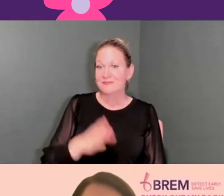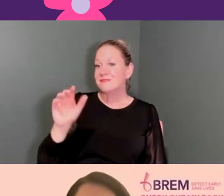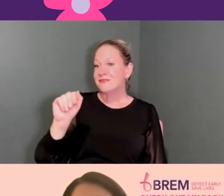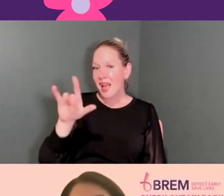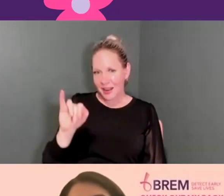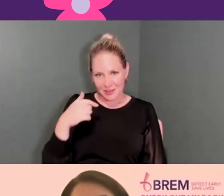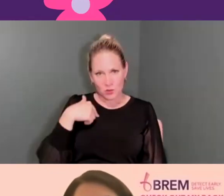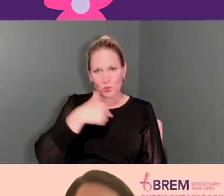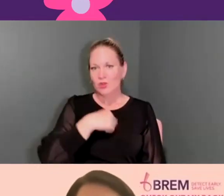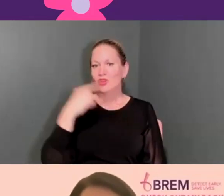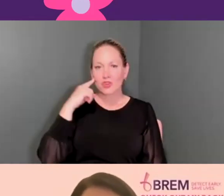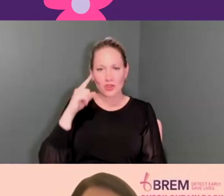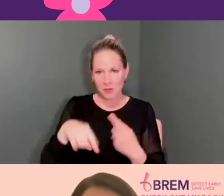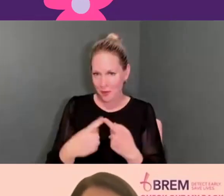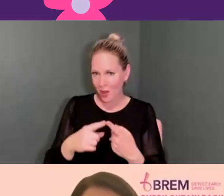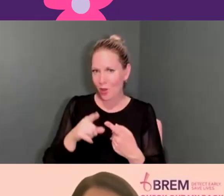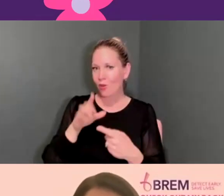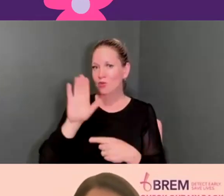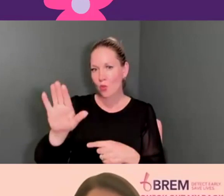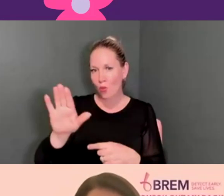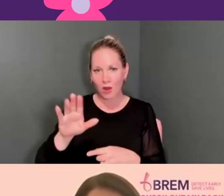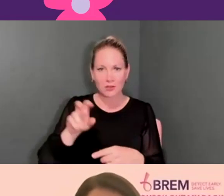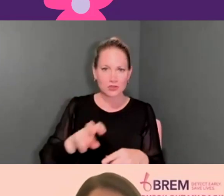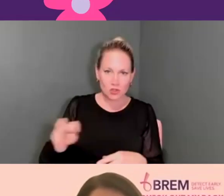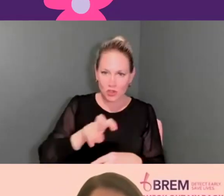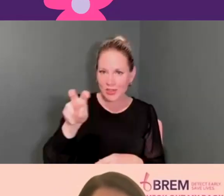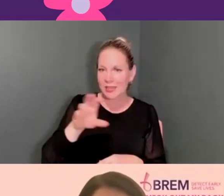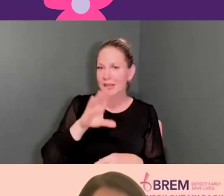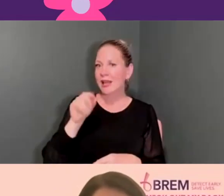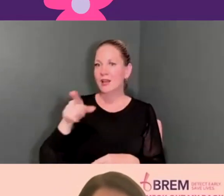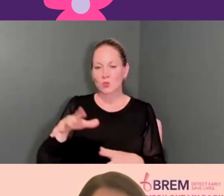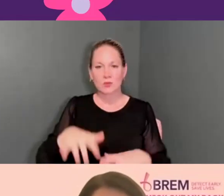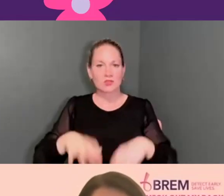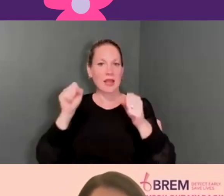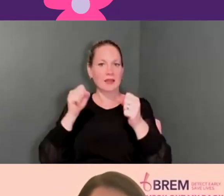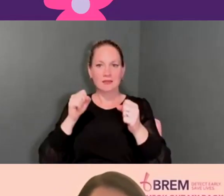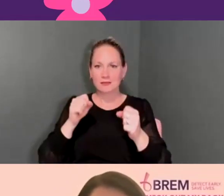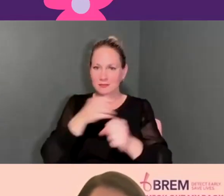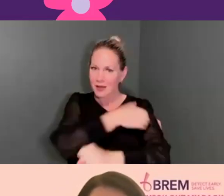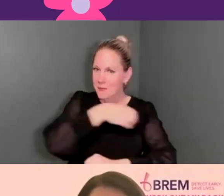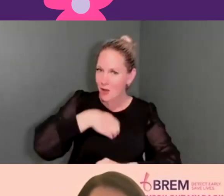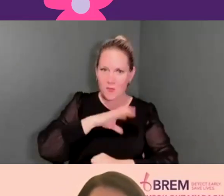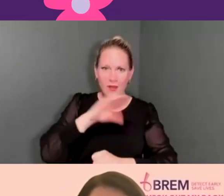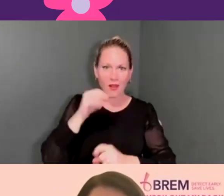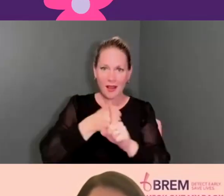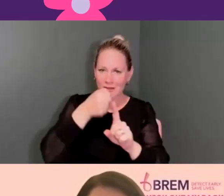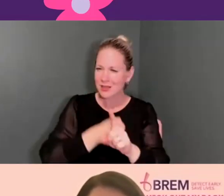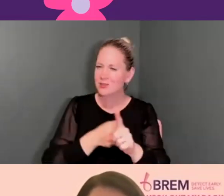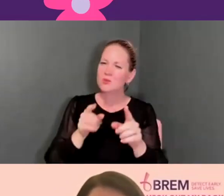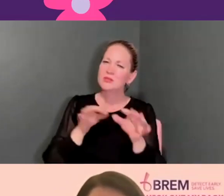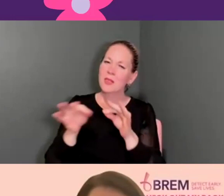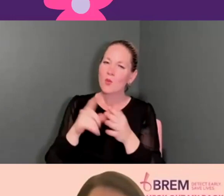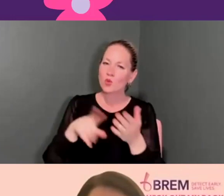BRCA 1 and 2 and in your advocacy and taking action at a very young age. Explain what you learned from the women